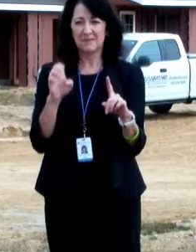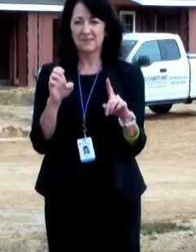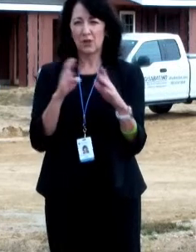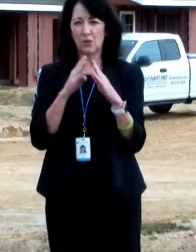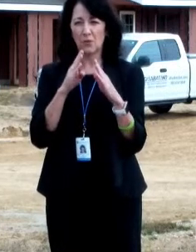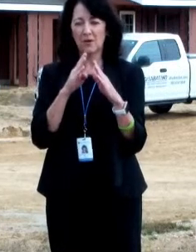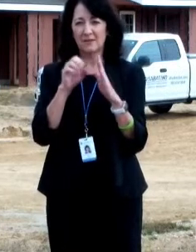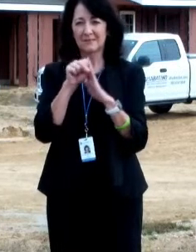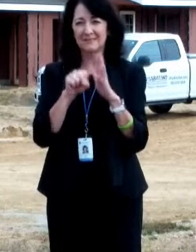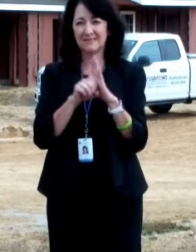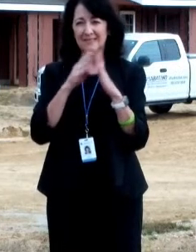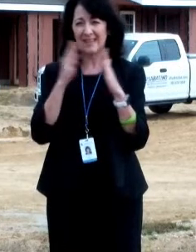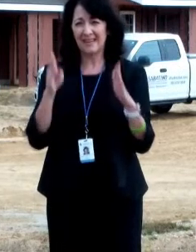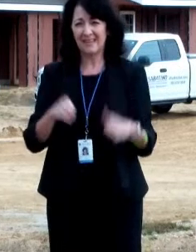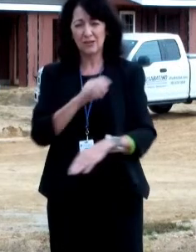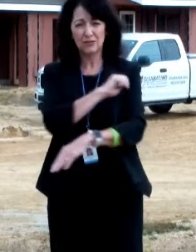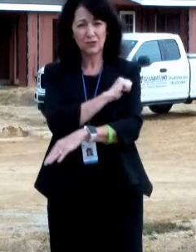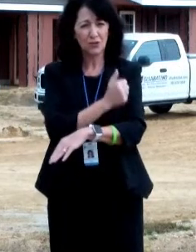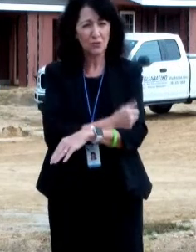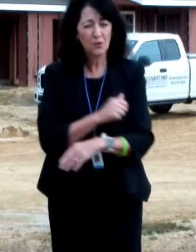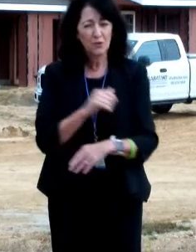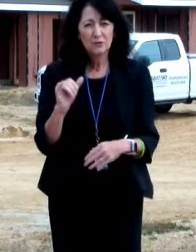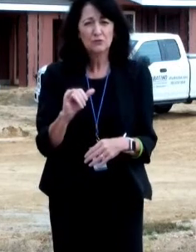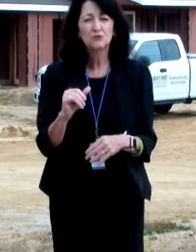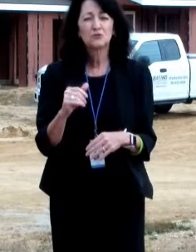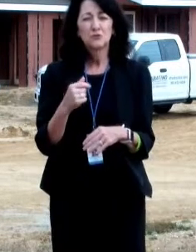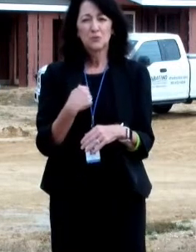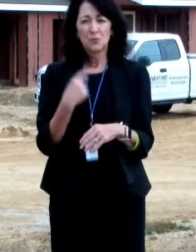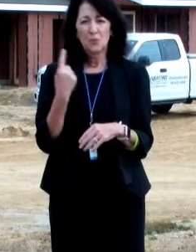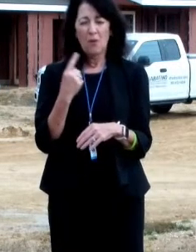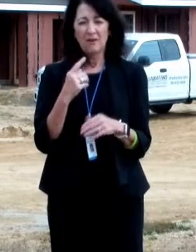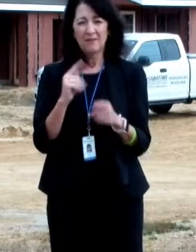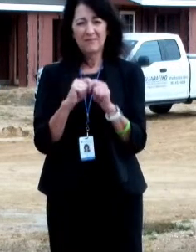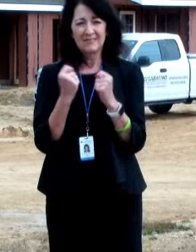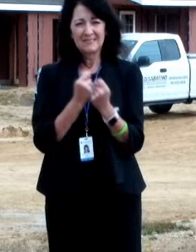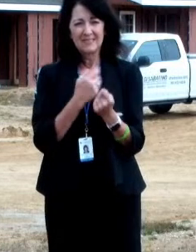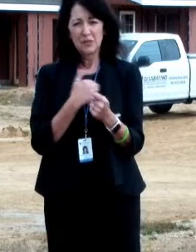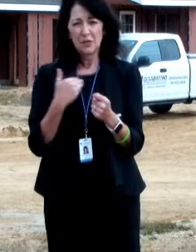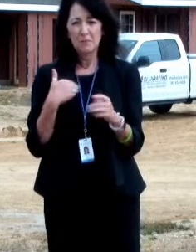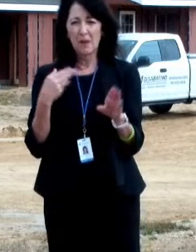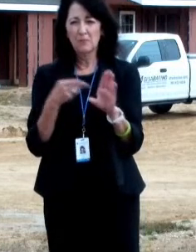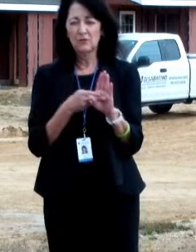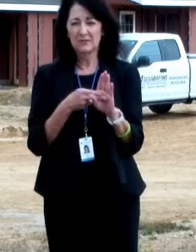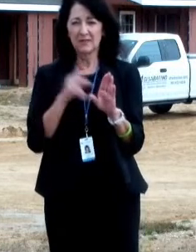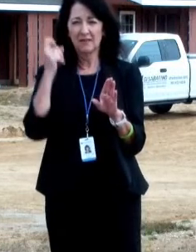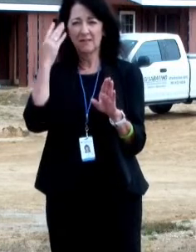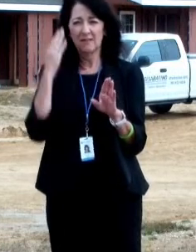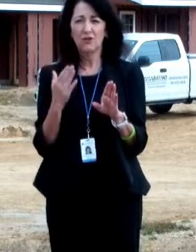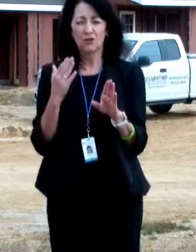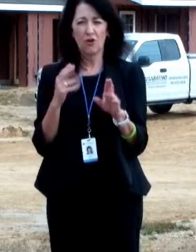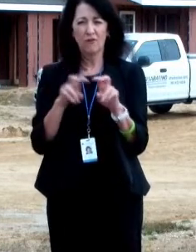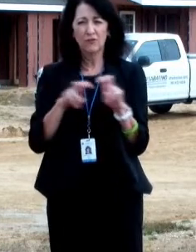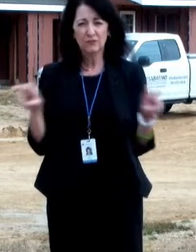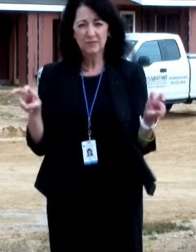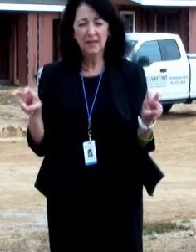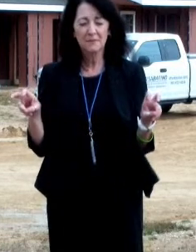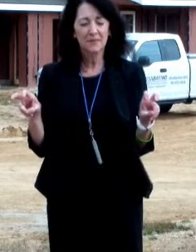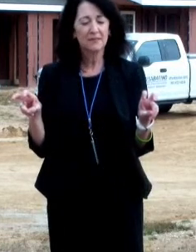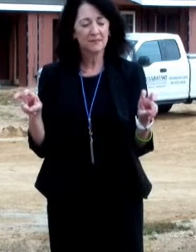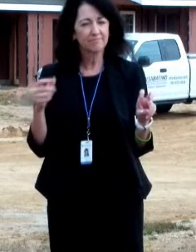as one of the team members of the governor's cabinet. I've been many places where it's commonly been